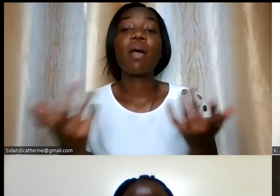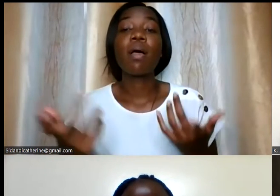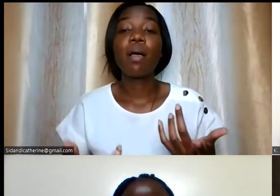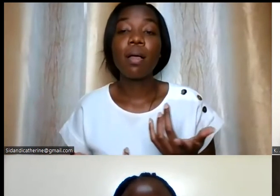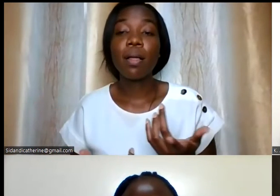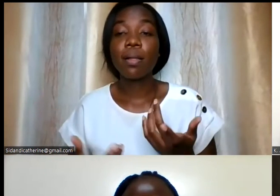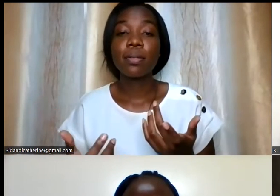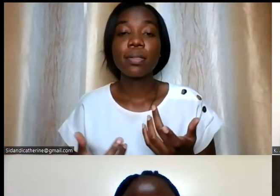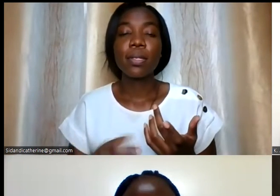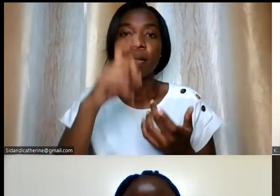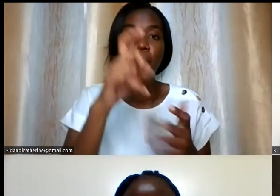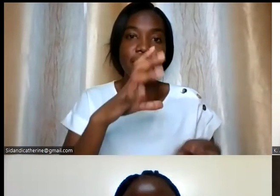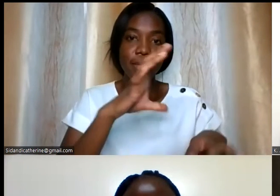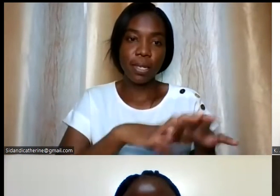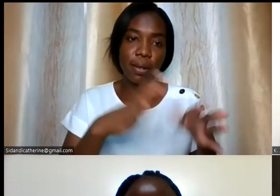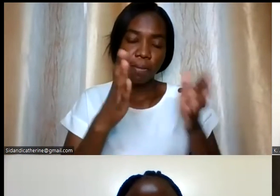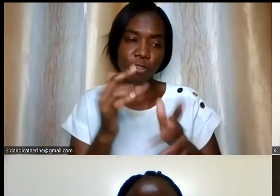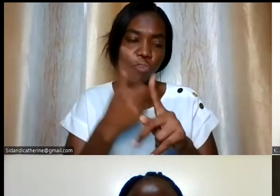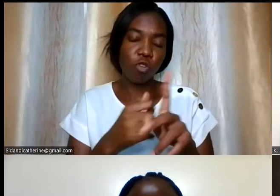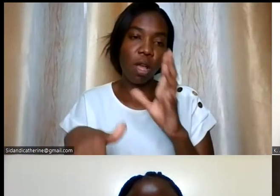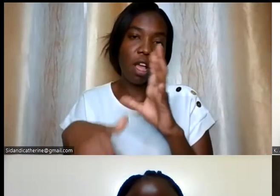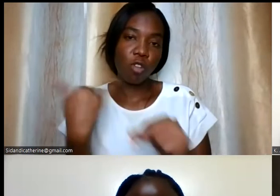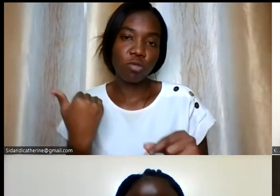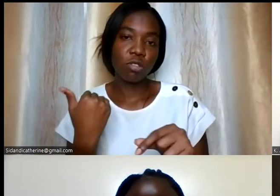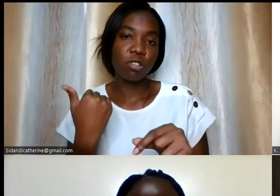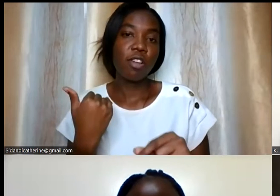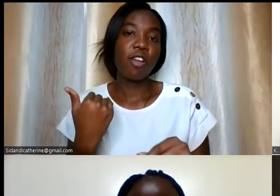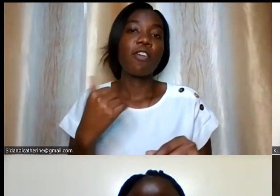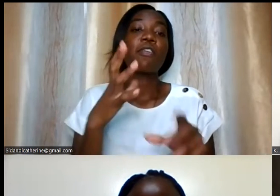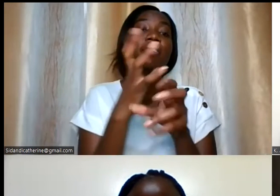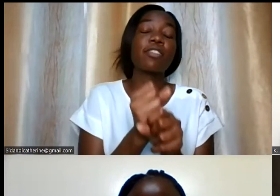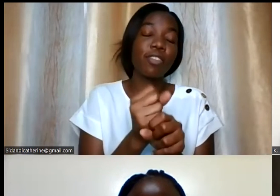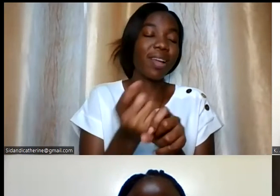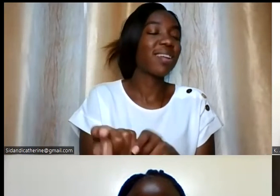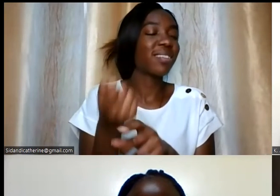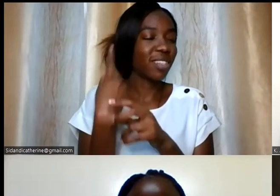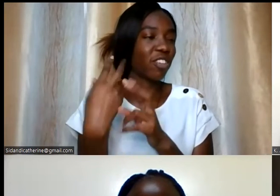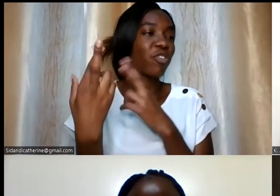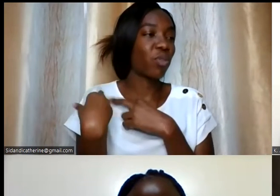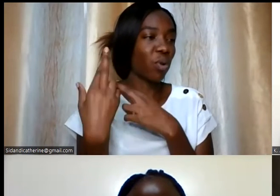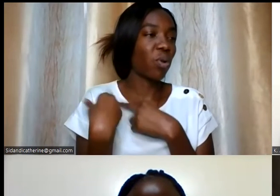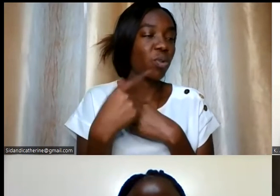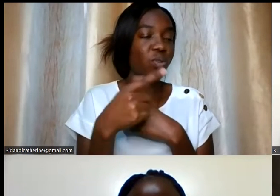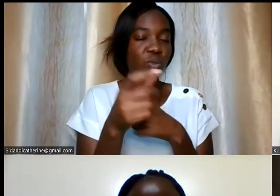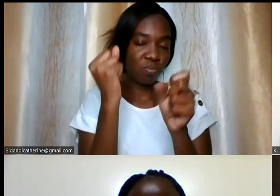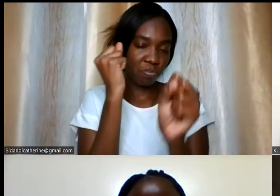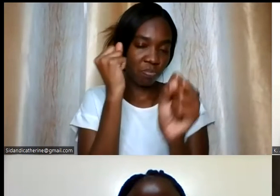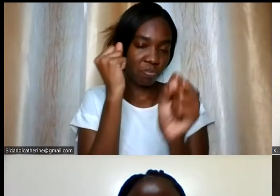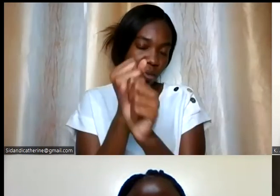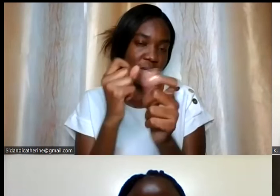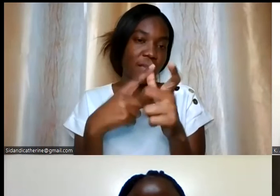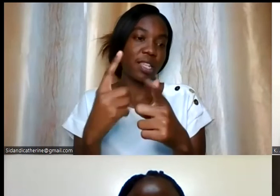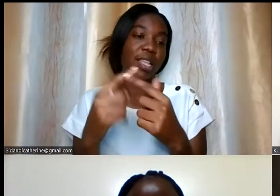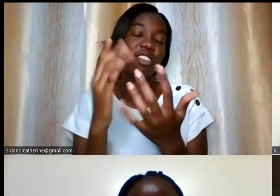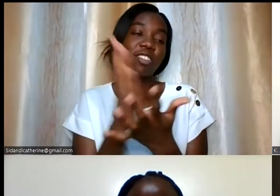to find somebody from outside of the organization who understands the role that you perform and share whatever it